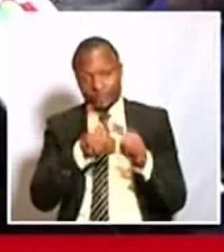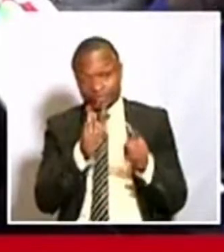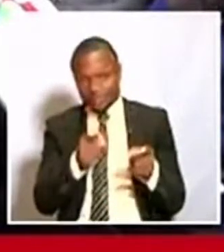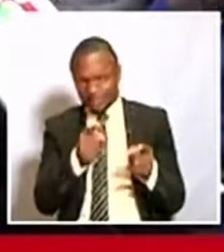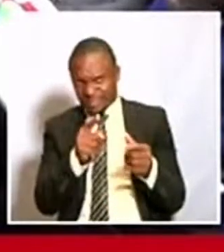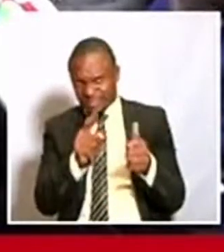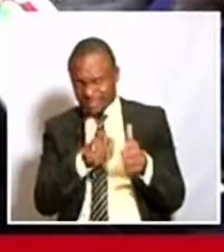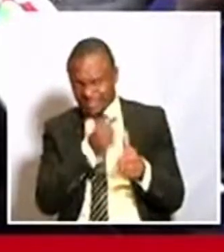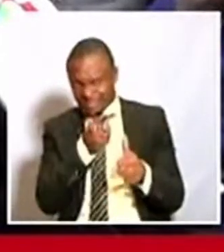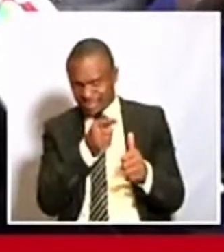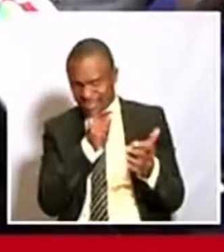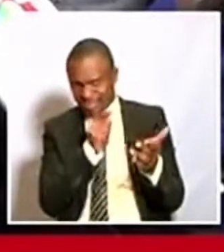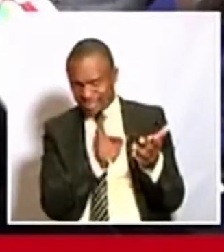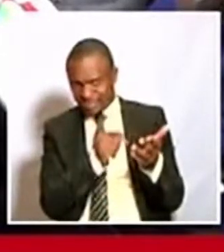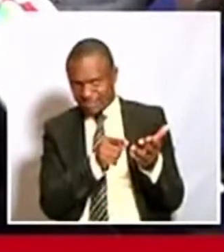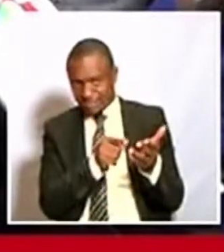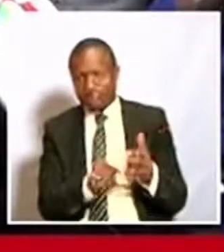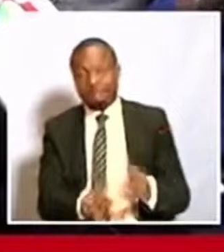next is right there.